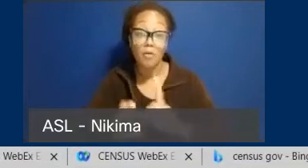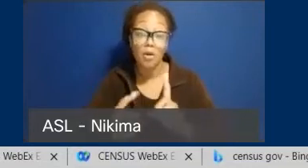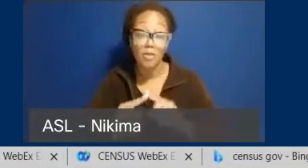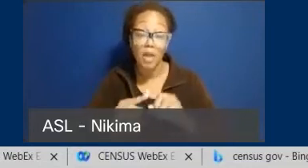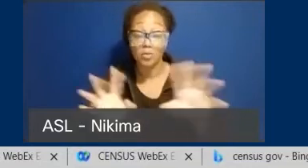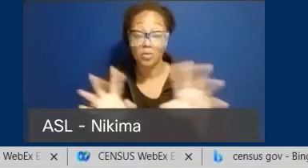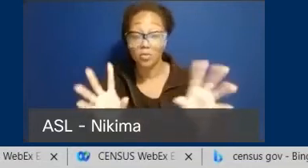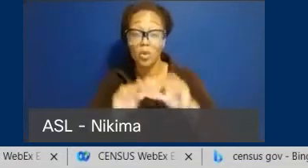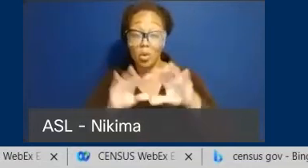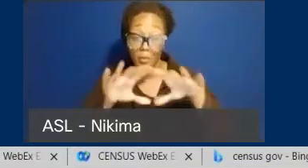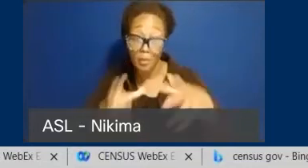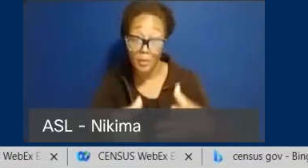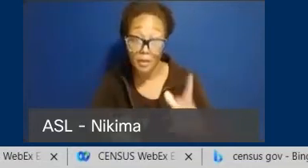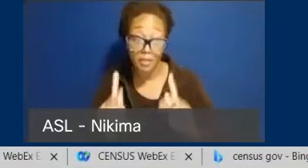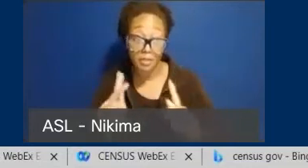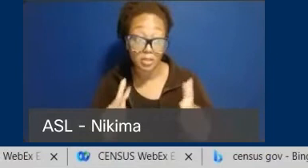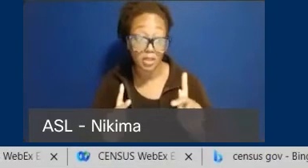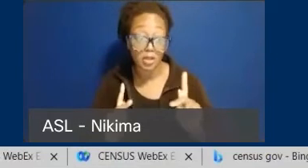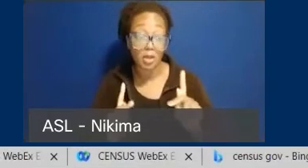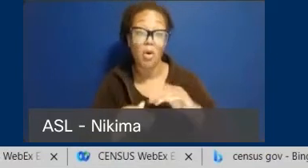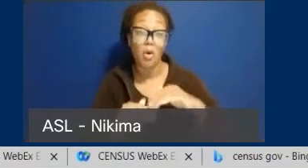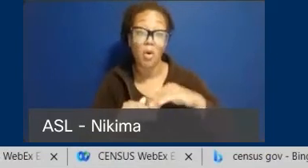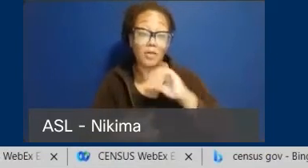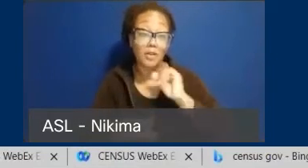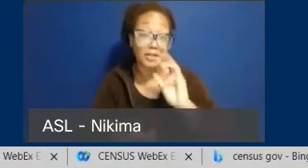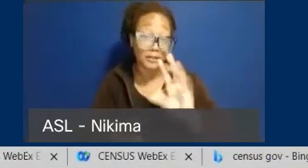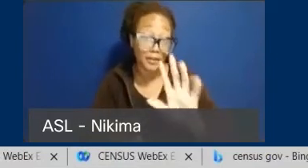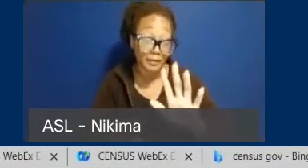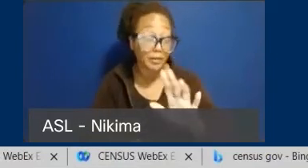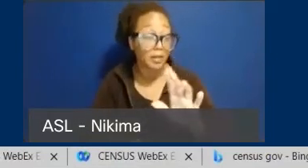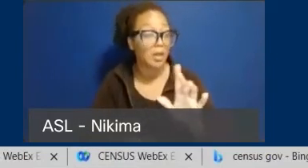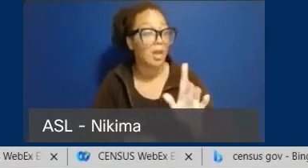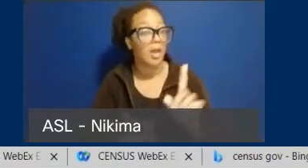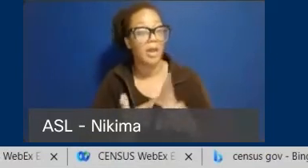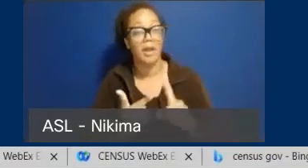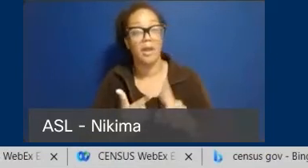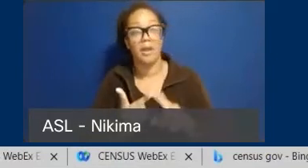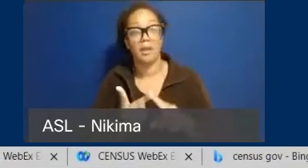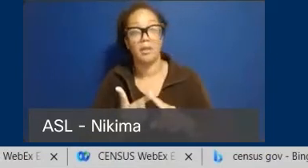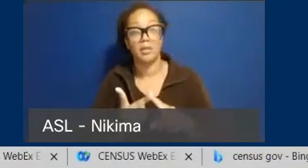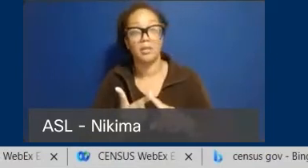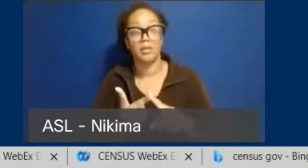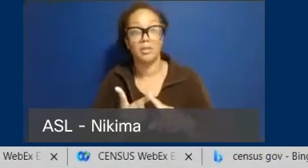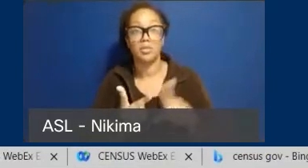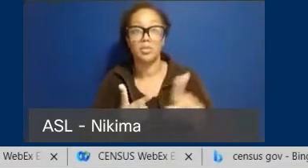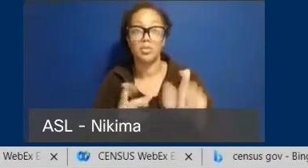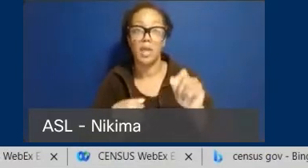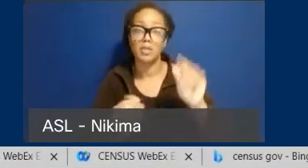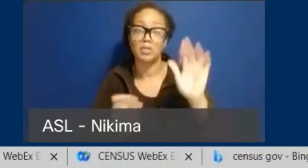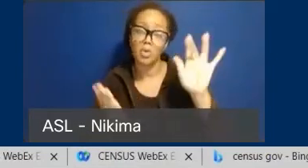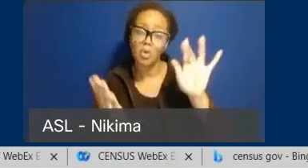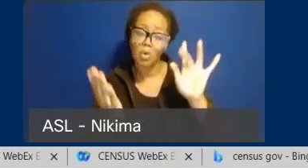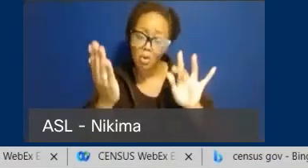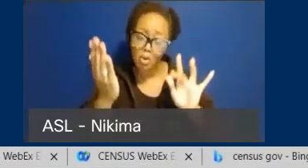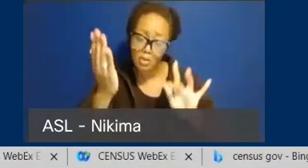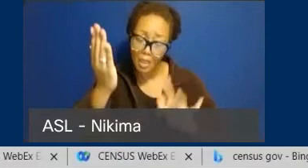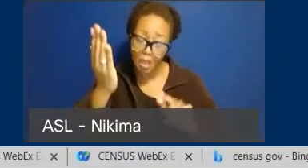65 and over. And you can, if we scroll down,